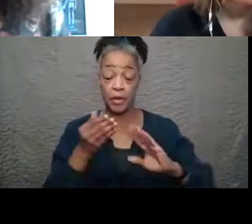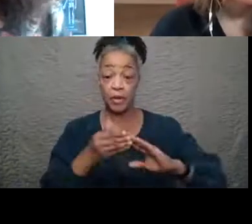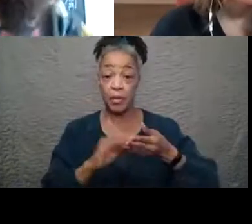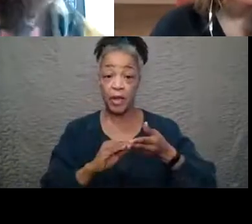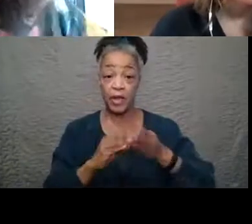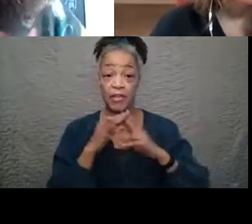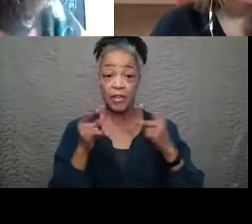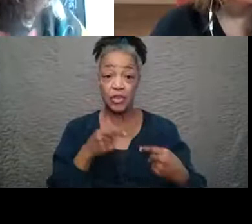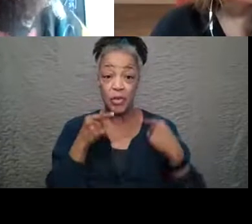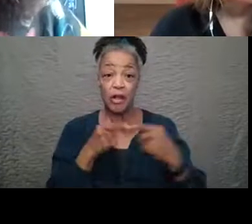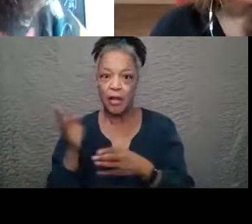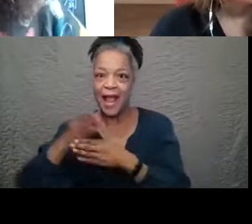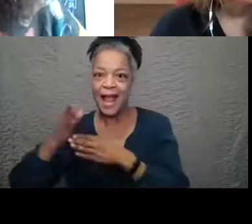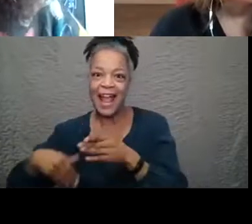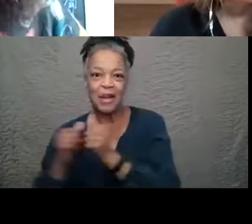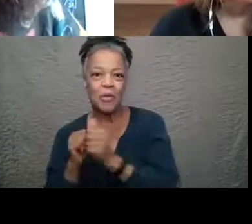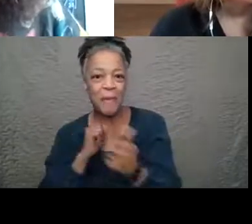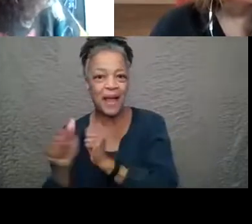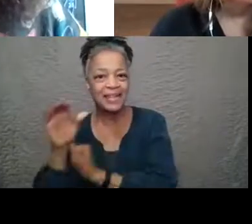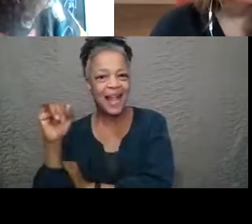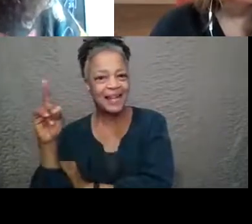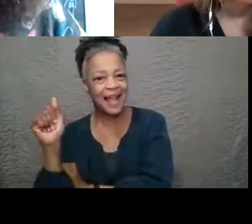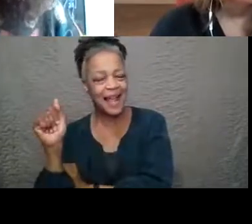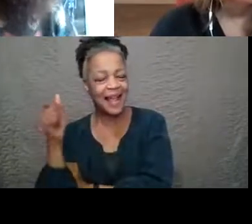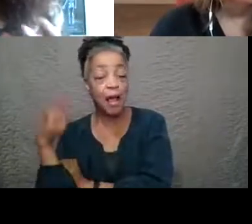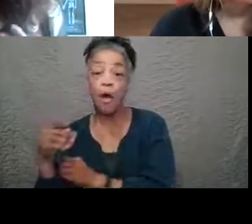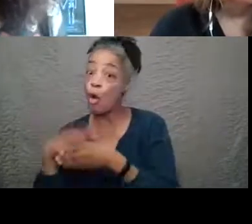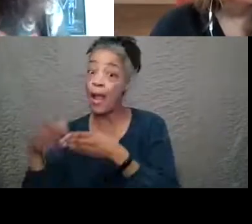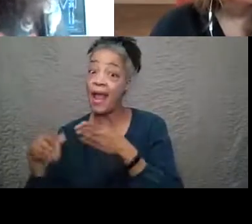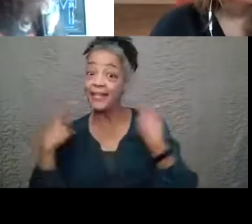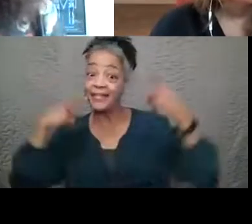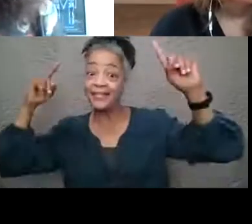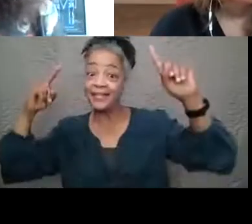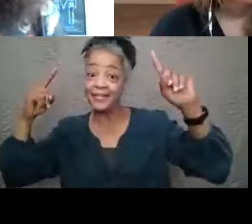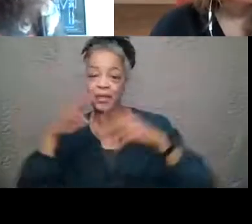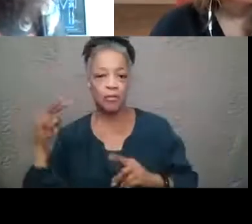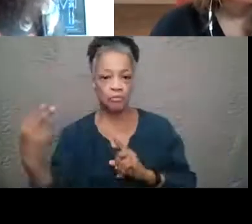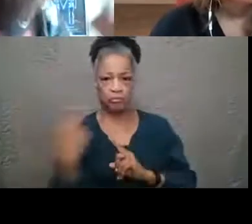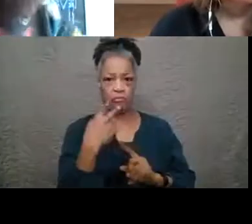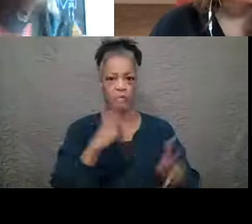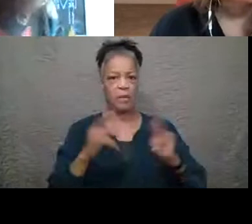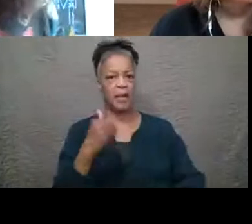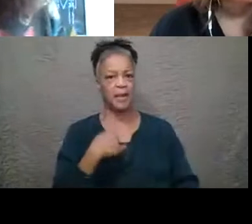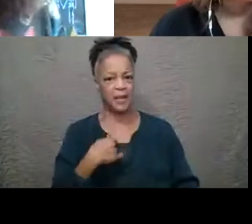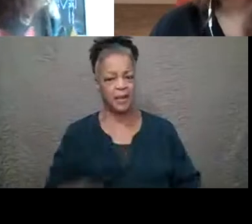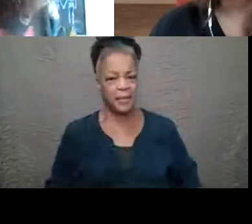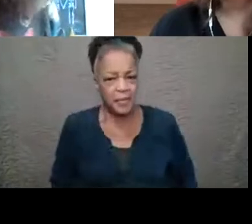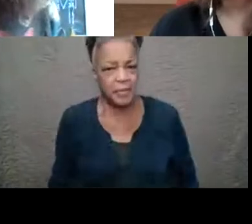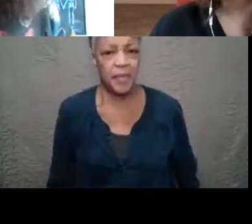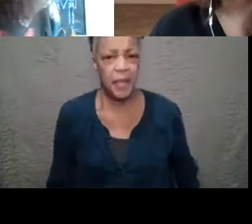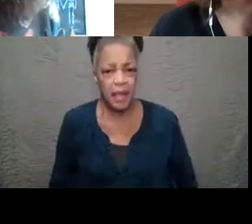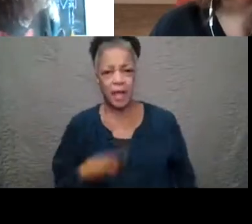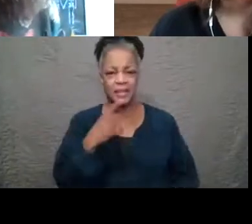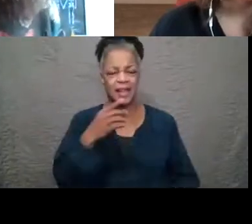the struggle ended with the passage of the Americans with Disabilities Act, they're looking at folks like me who are like, hey, let's